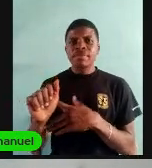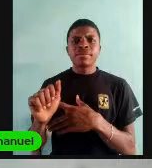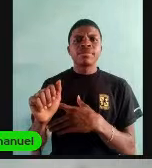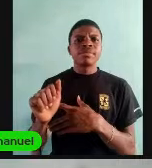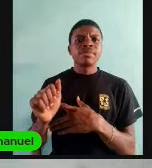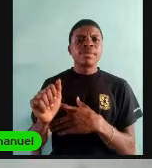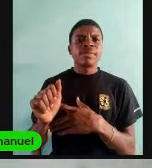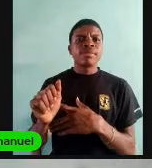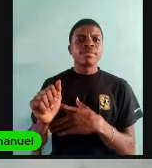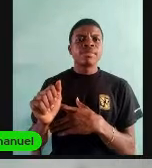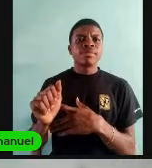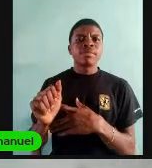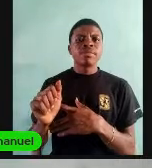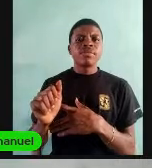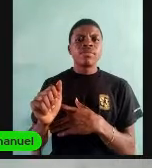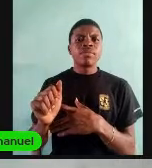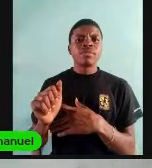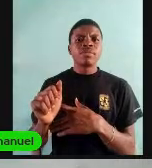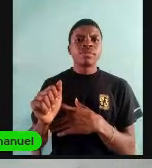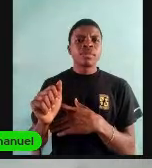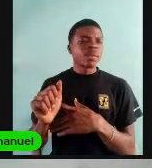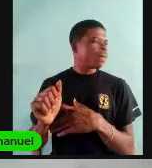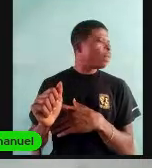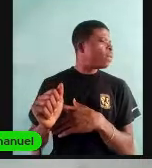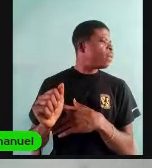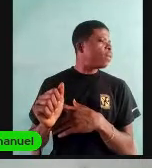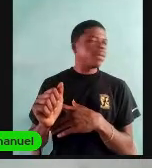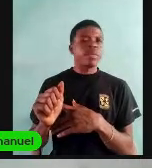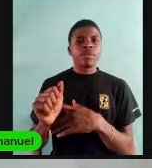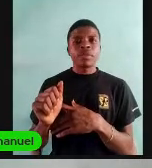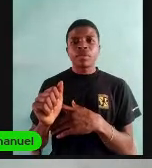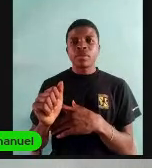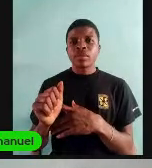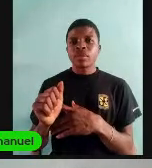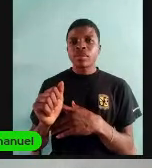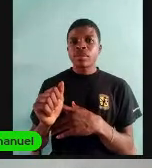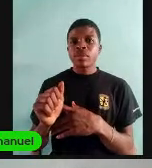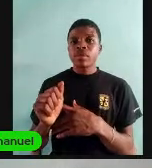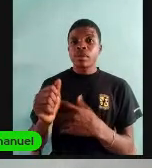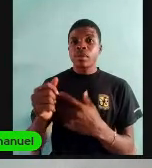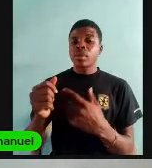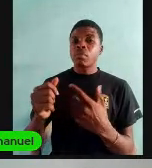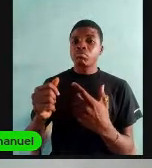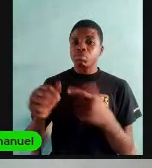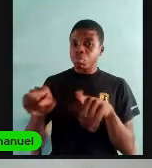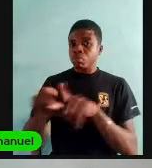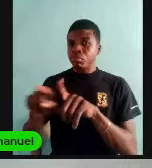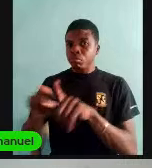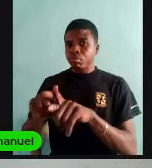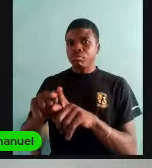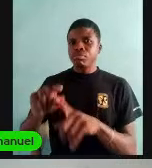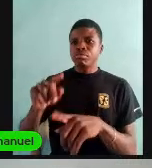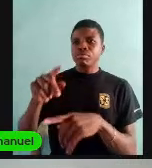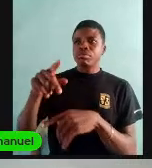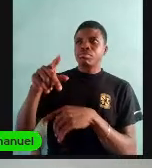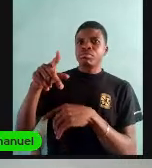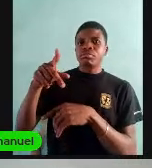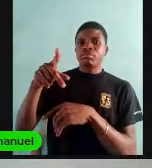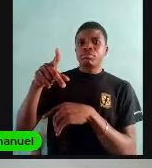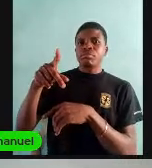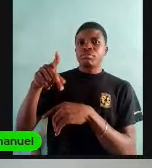framework. Talk about mobile app development. So create app for iOS and Android. So that's what they